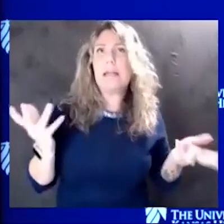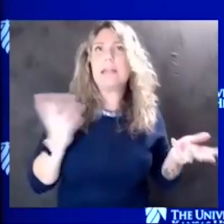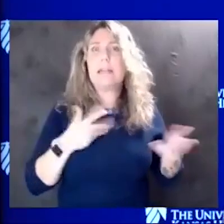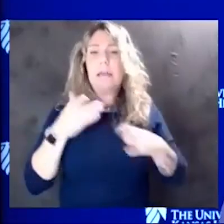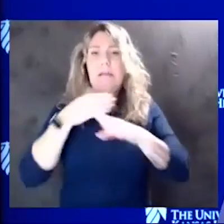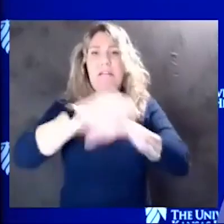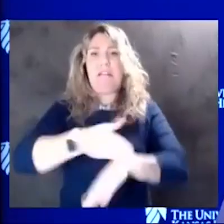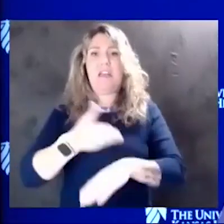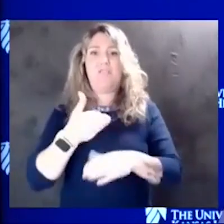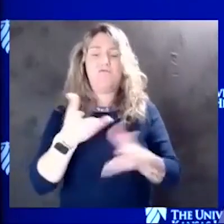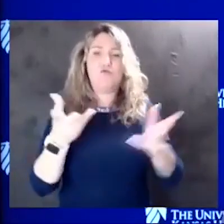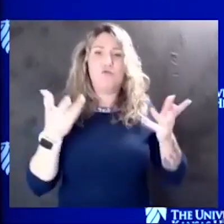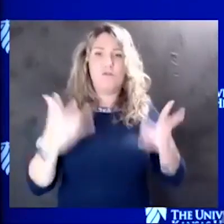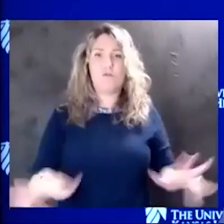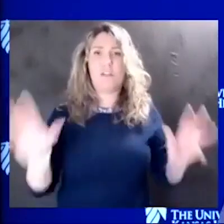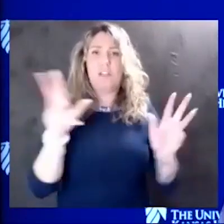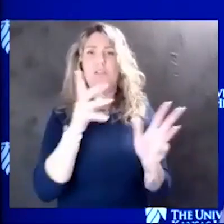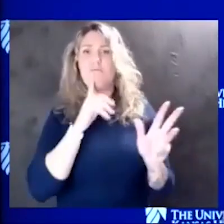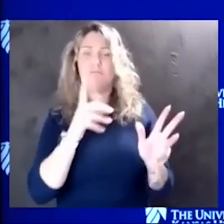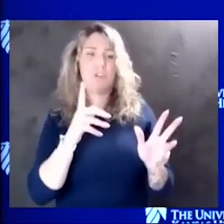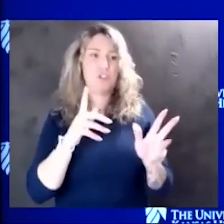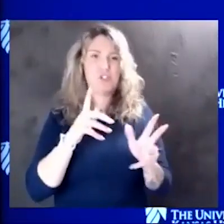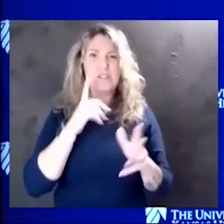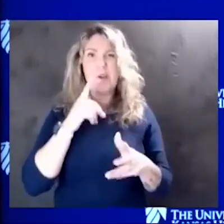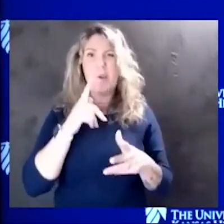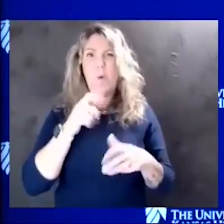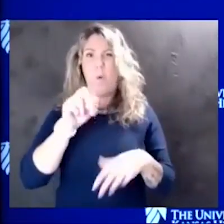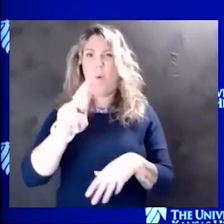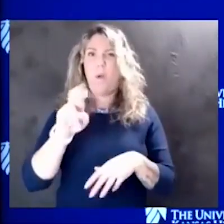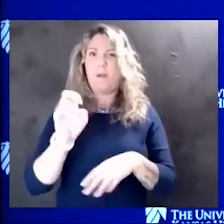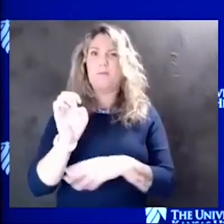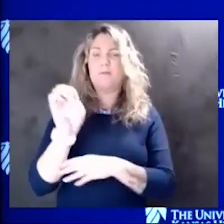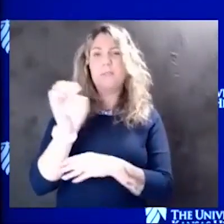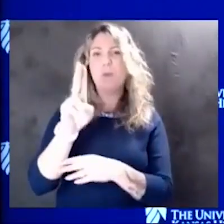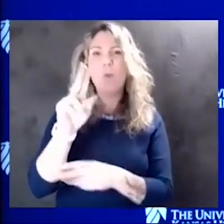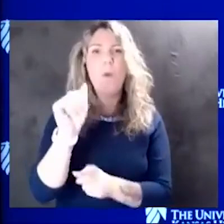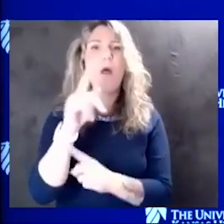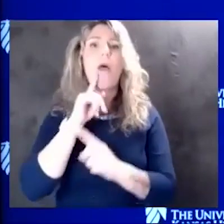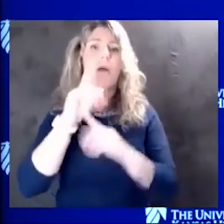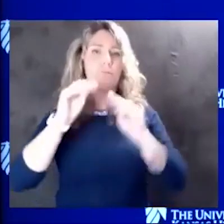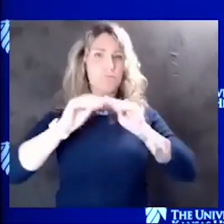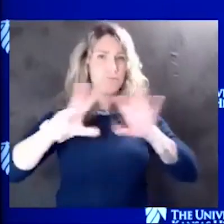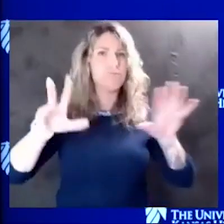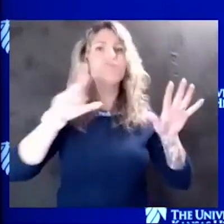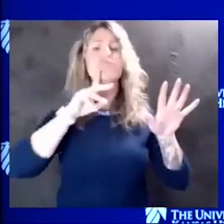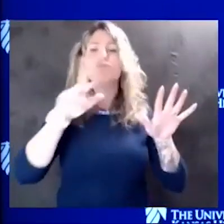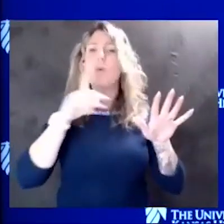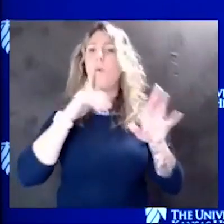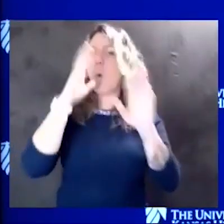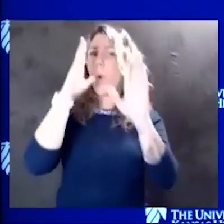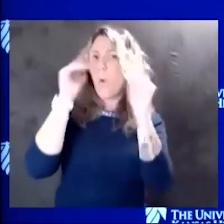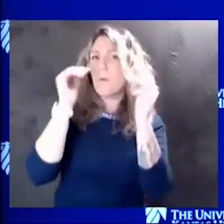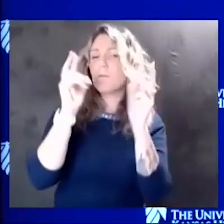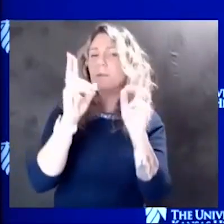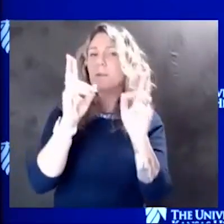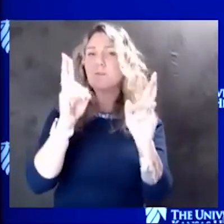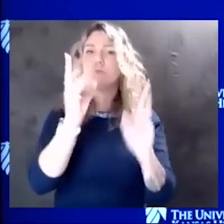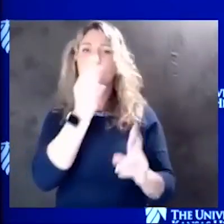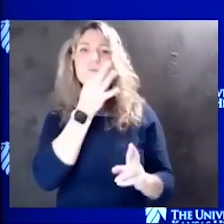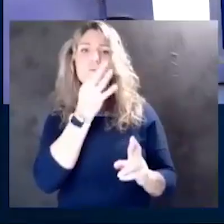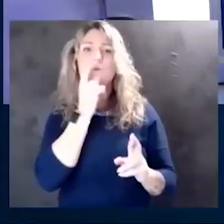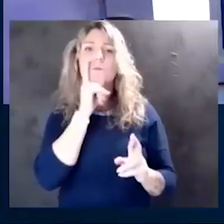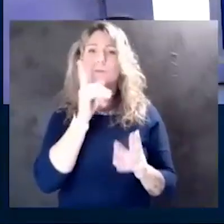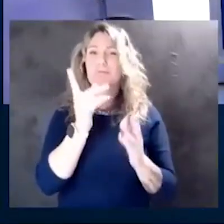or emergency use authorized. So we're hoping soon, hopefully right near the start of school or right before the start of school, so we can get those young